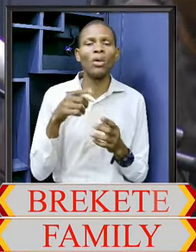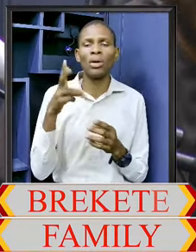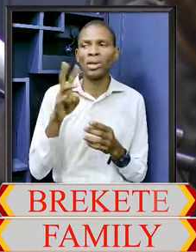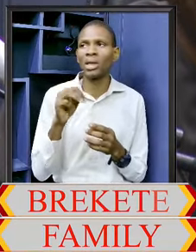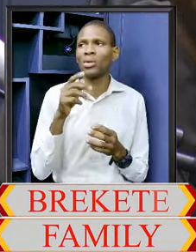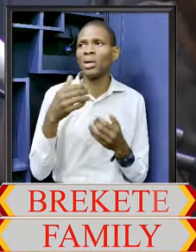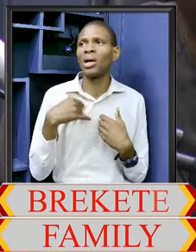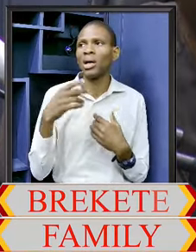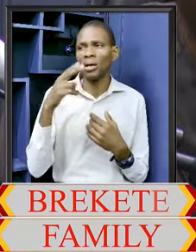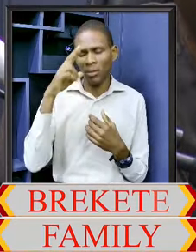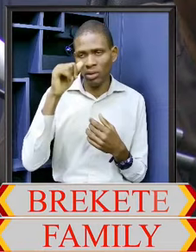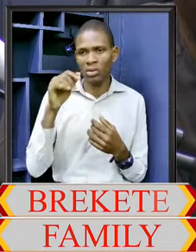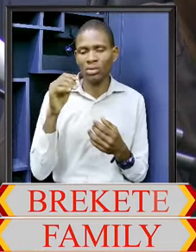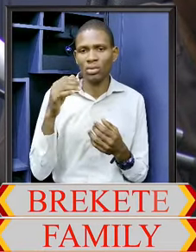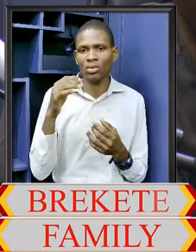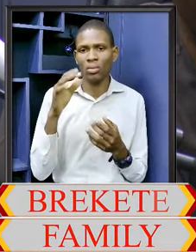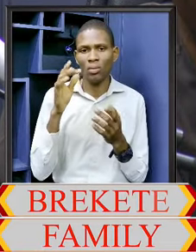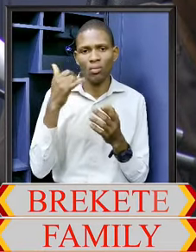in contact?